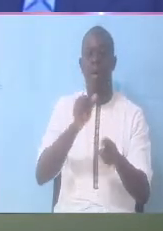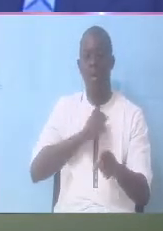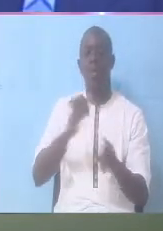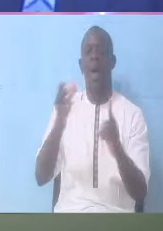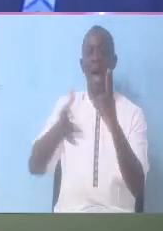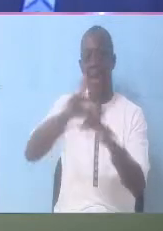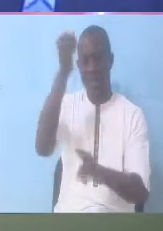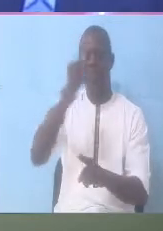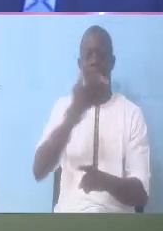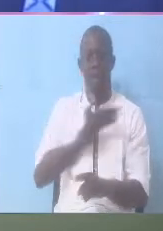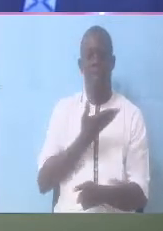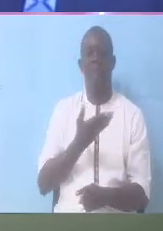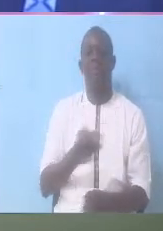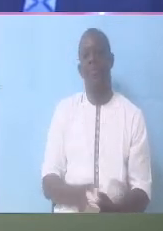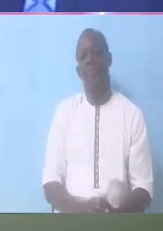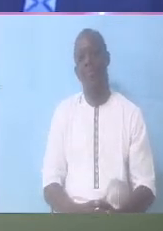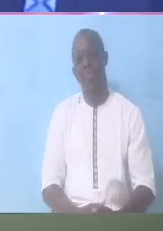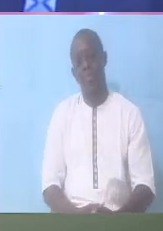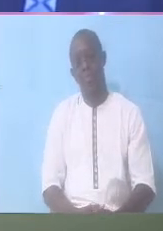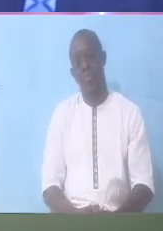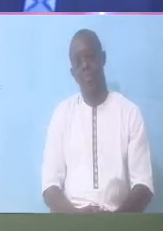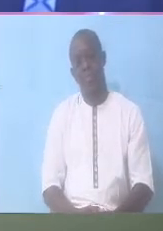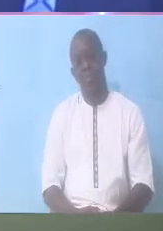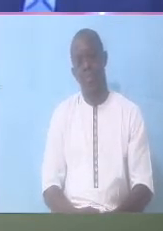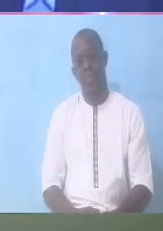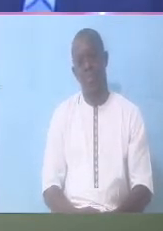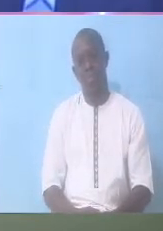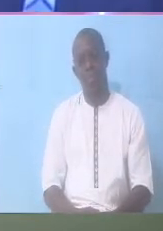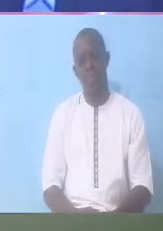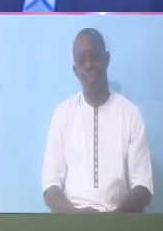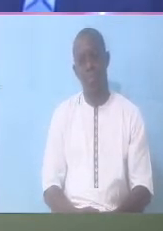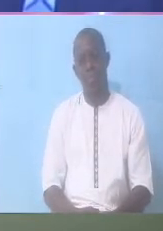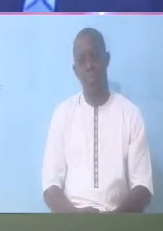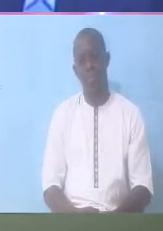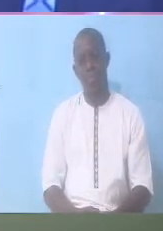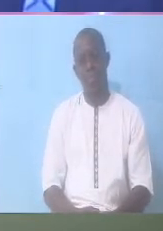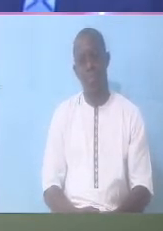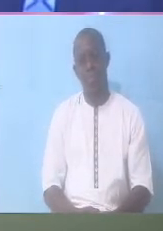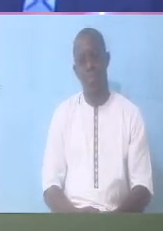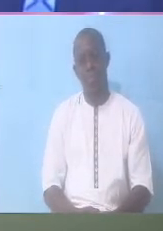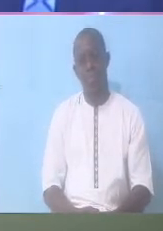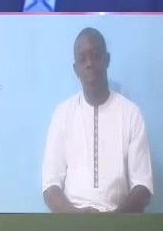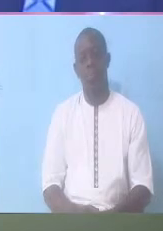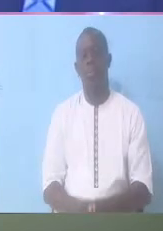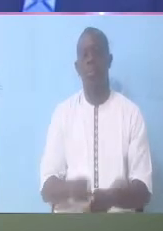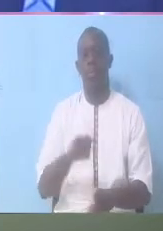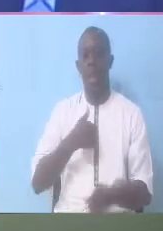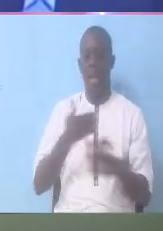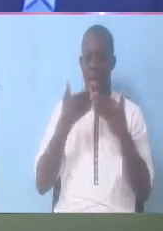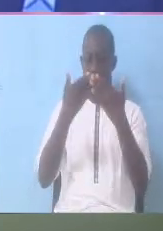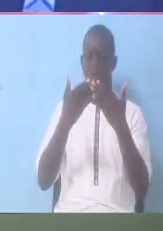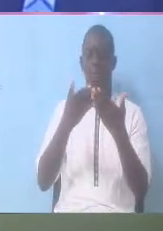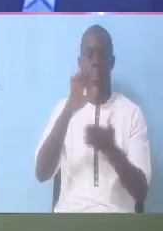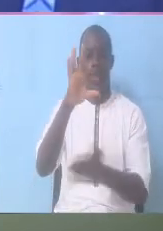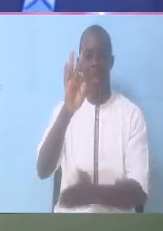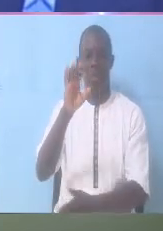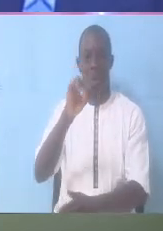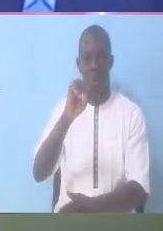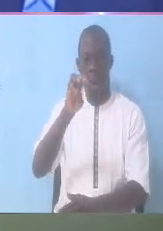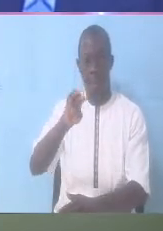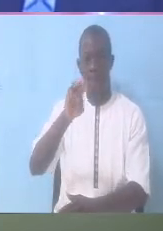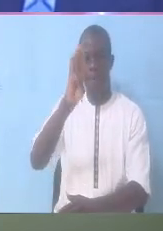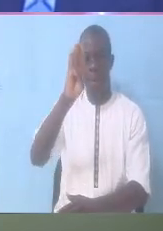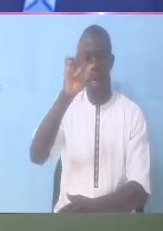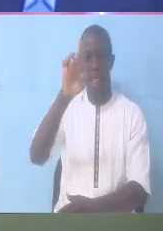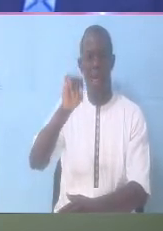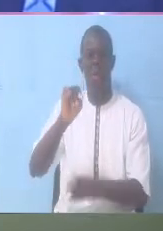Yahya Jammeh yanko yembula do ko men nga kele ngambandile. So I said to Tumbul, what mission is that? Nko